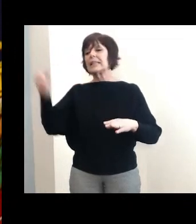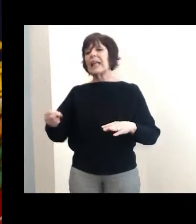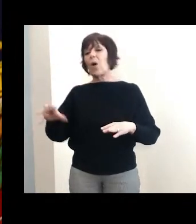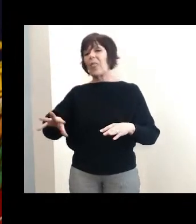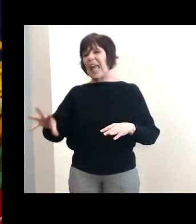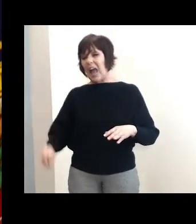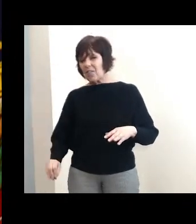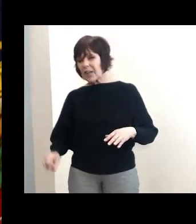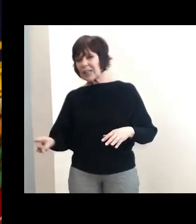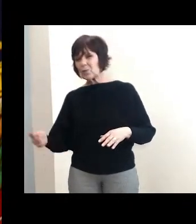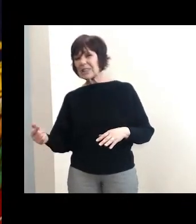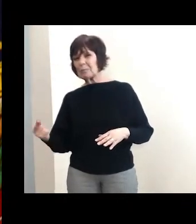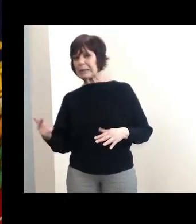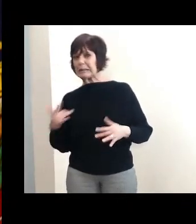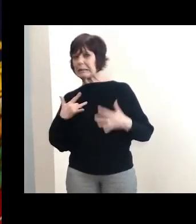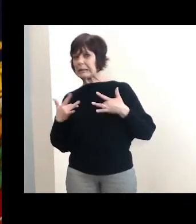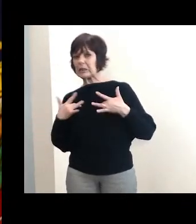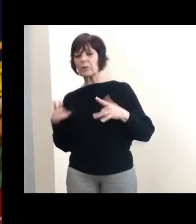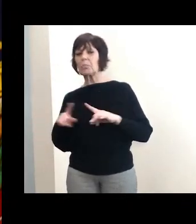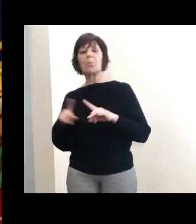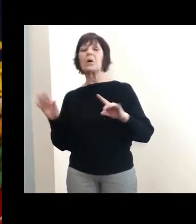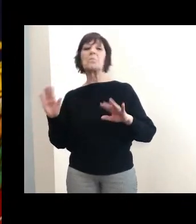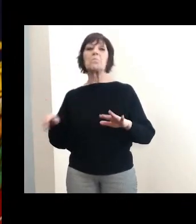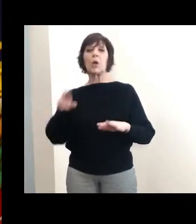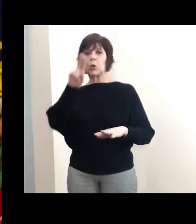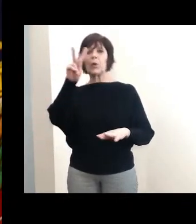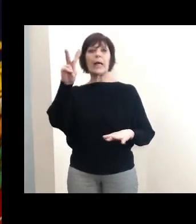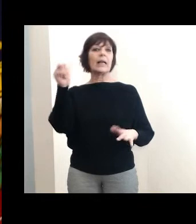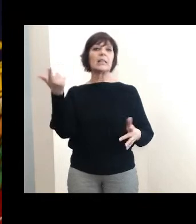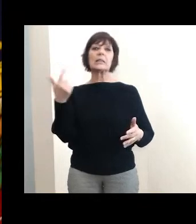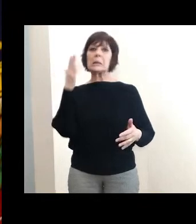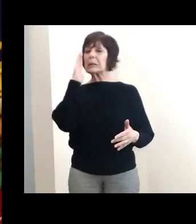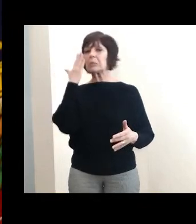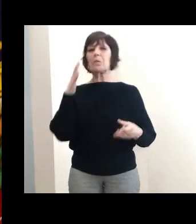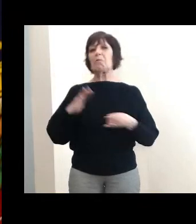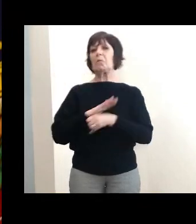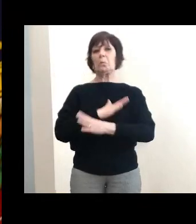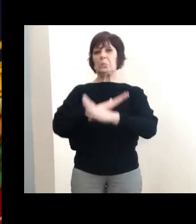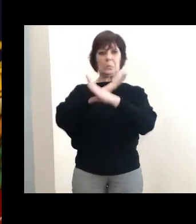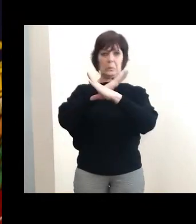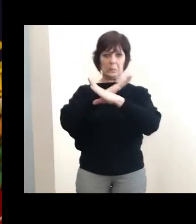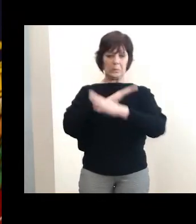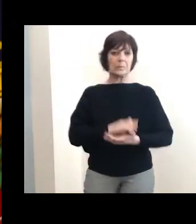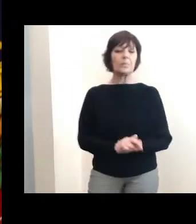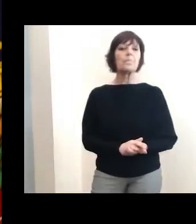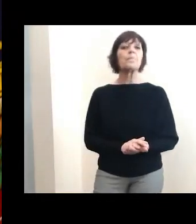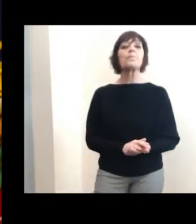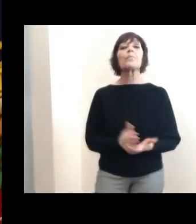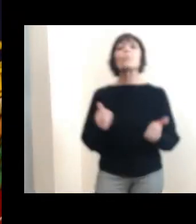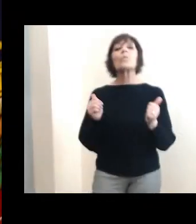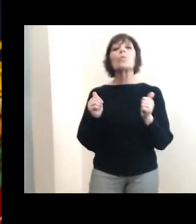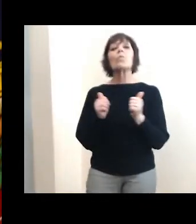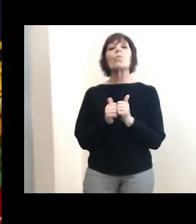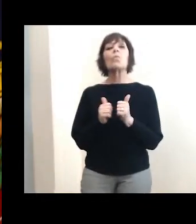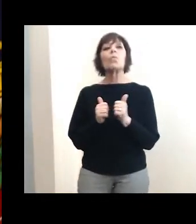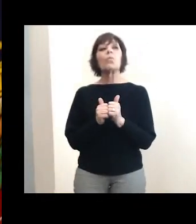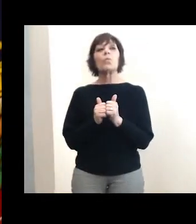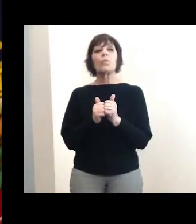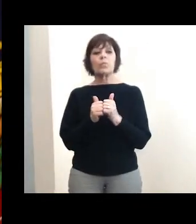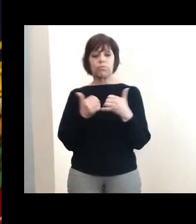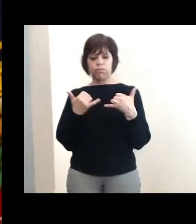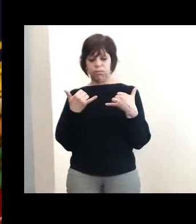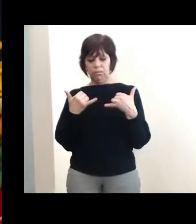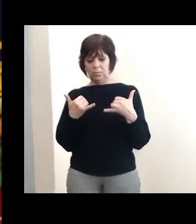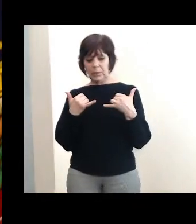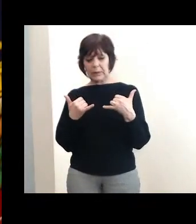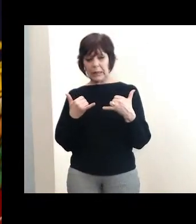little concerned with the vaccines, but the British one, it seems to have full protection. And when it comes to where we are, knowing